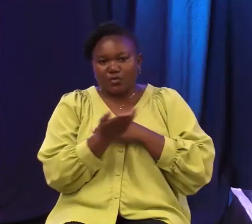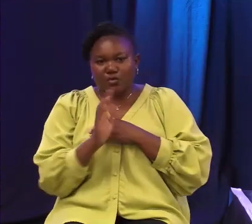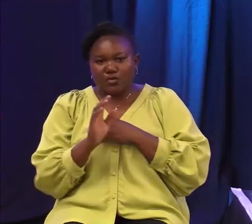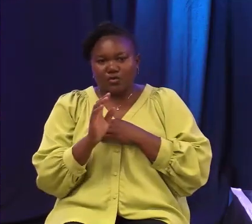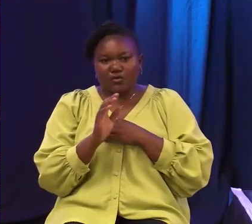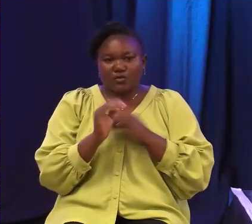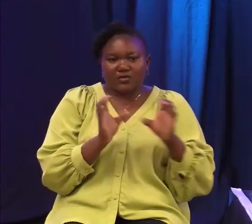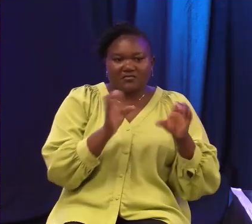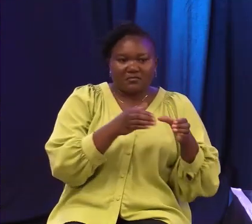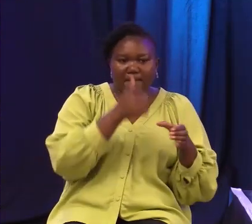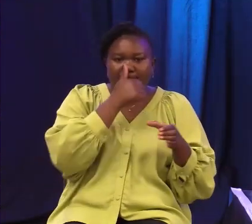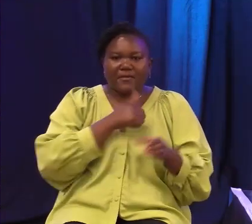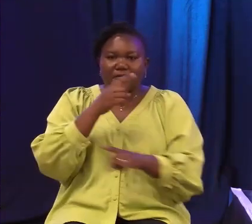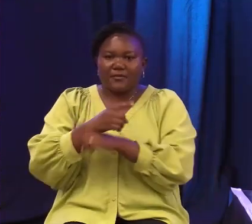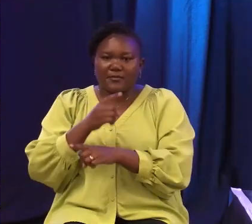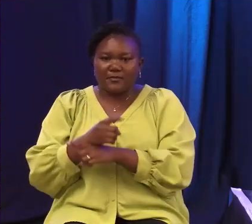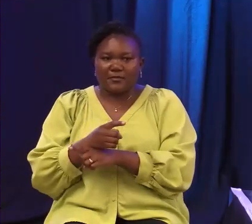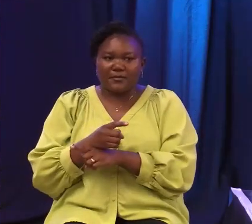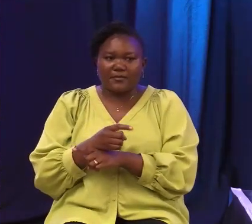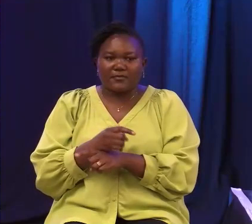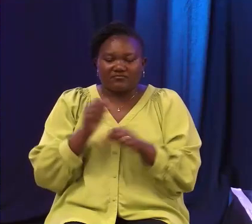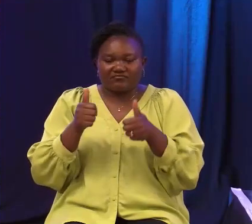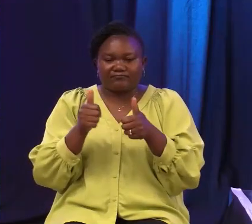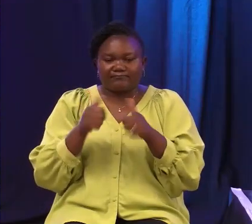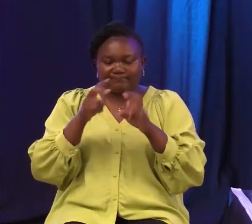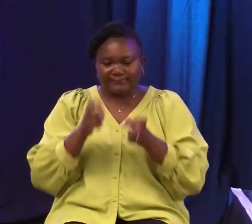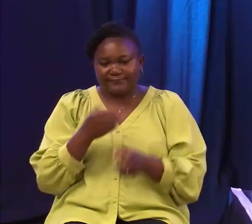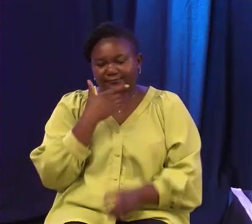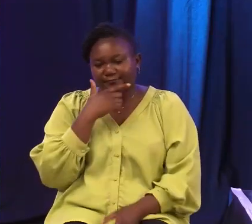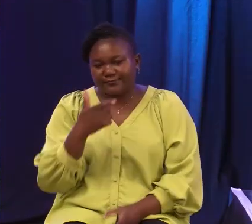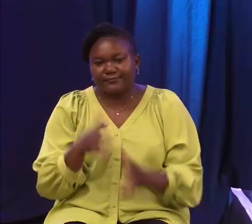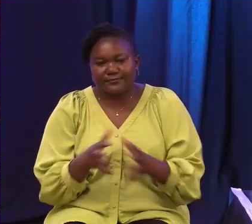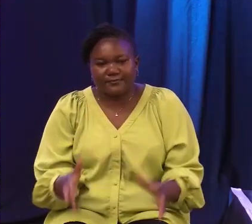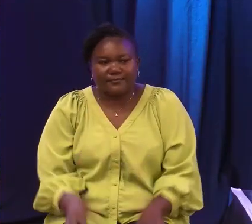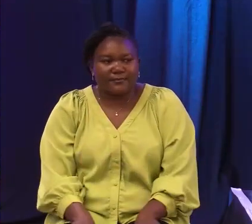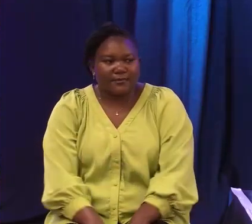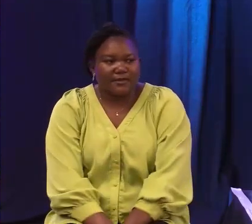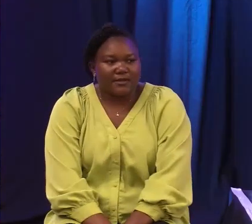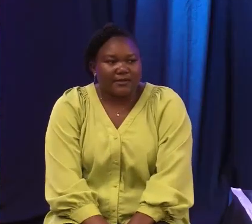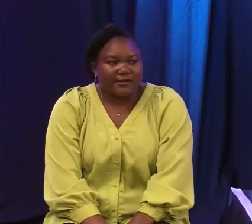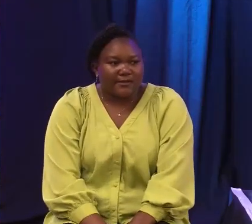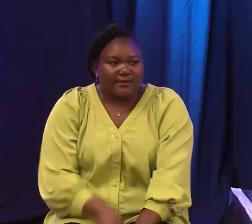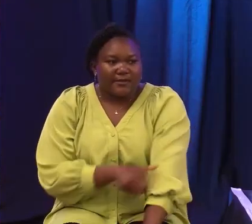fruitful deliberation and a lovely event today. And thank you very much.